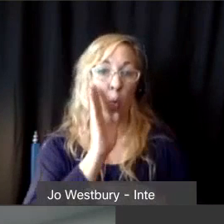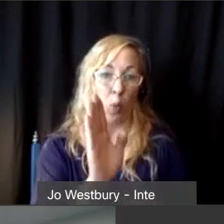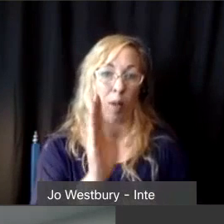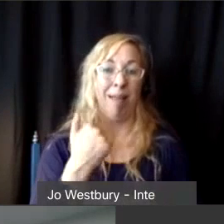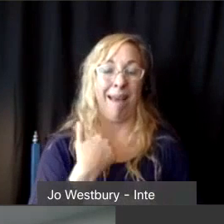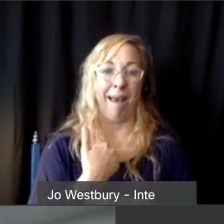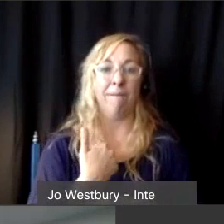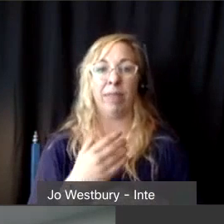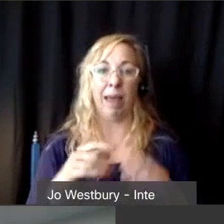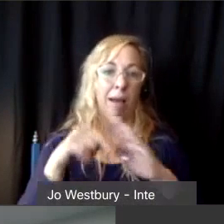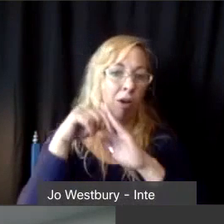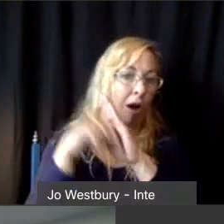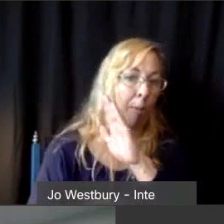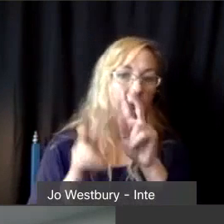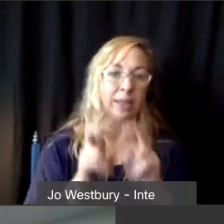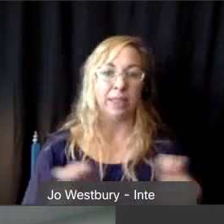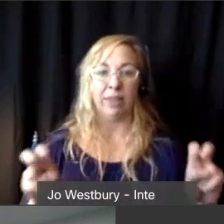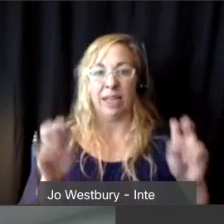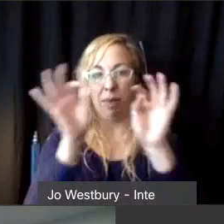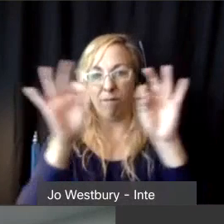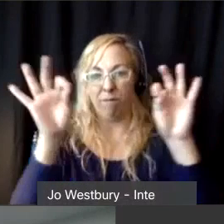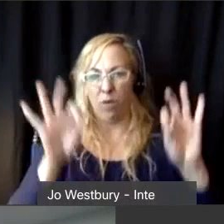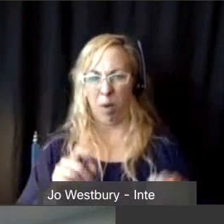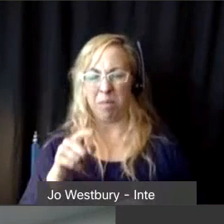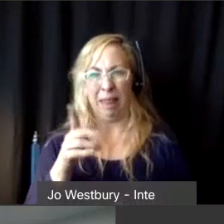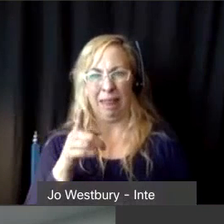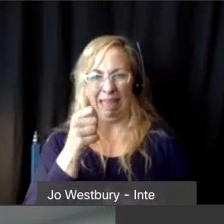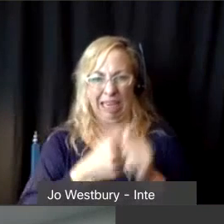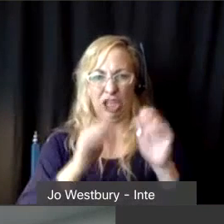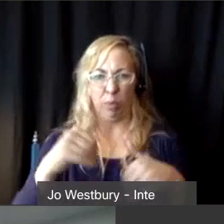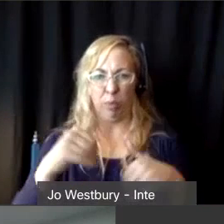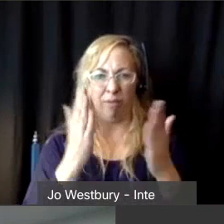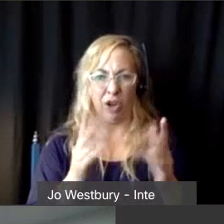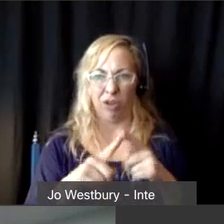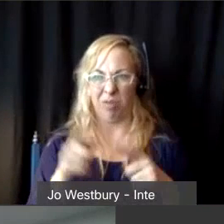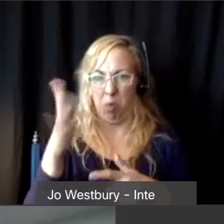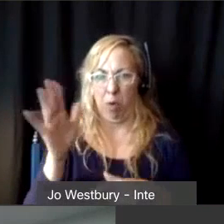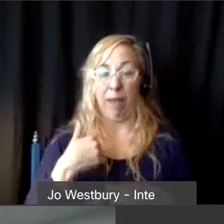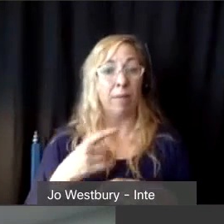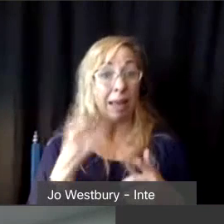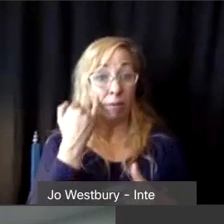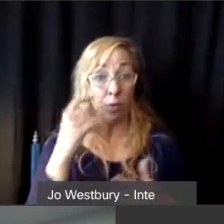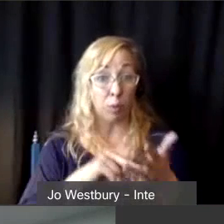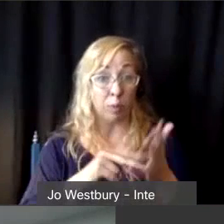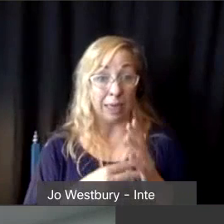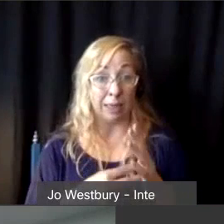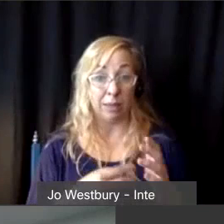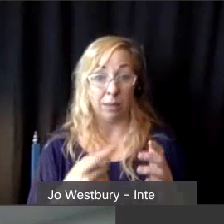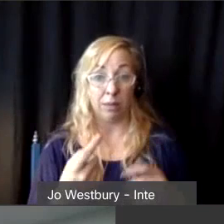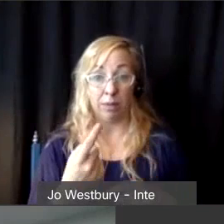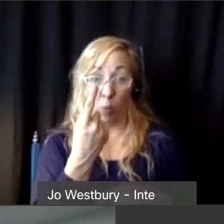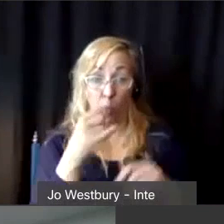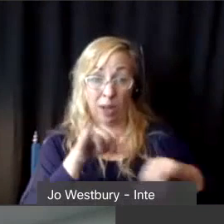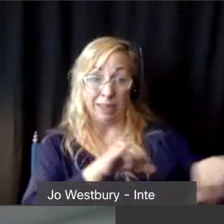form for this service. So if you were asking, is there some like one standard form? It's